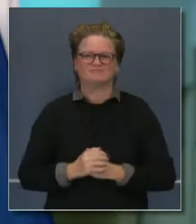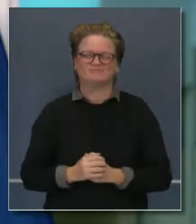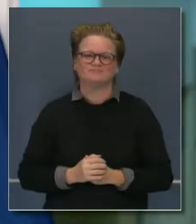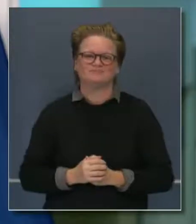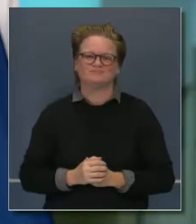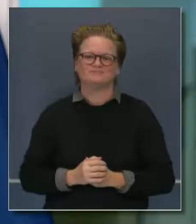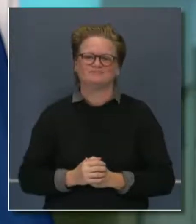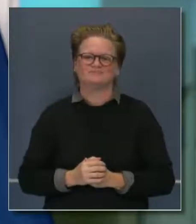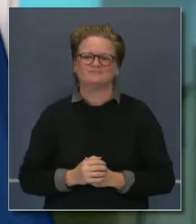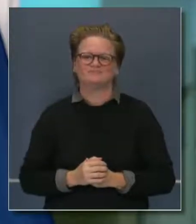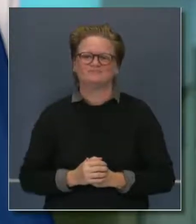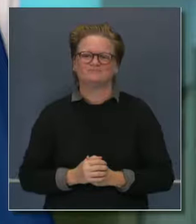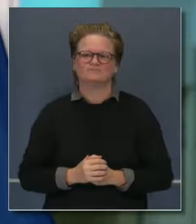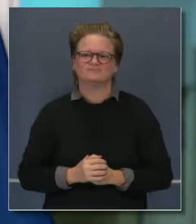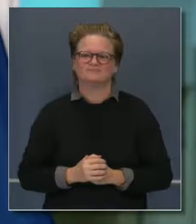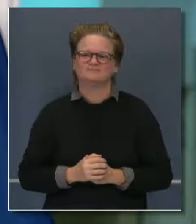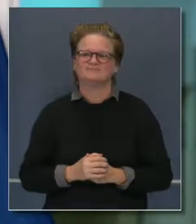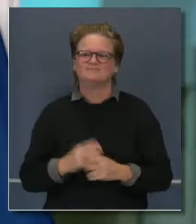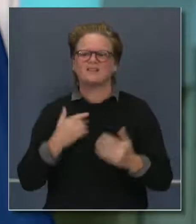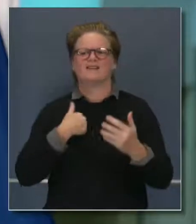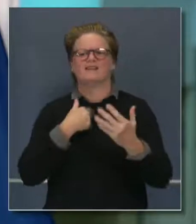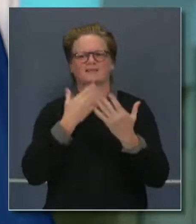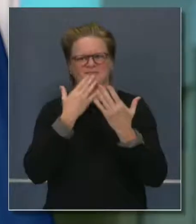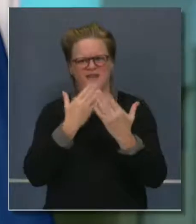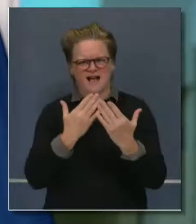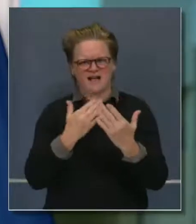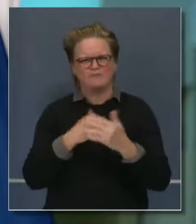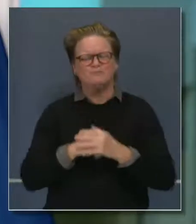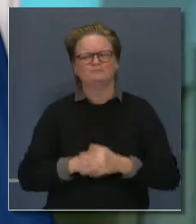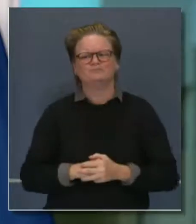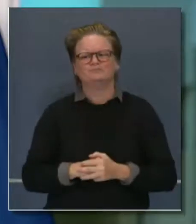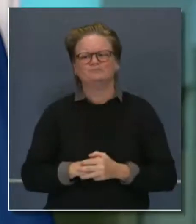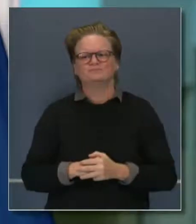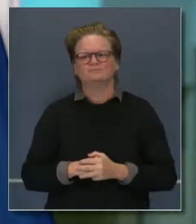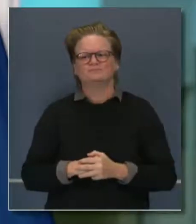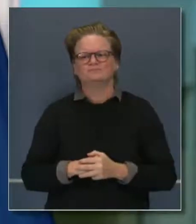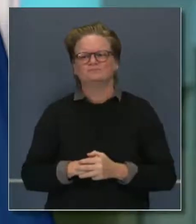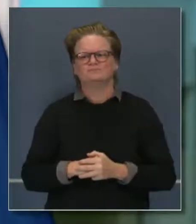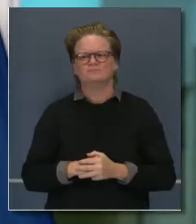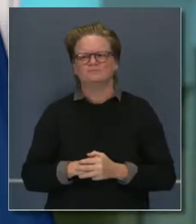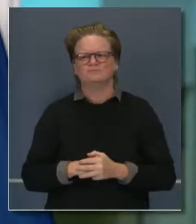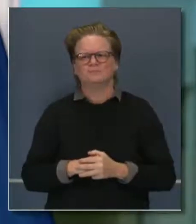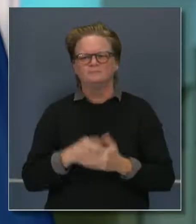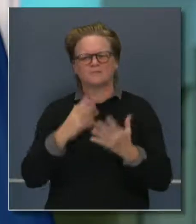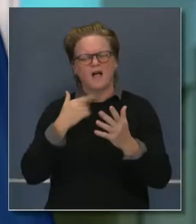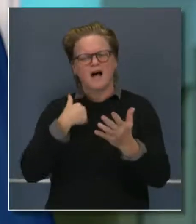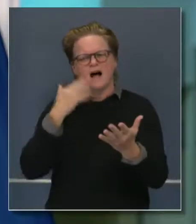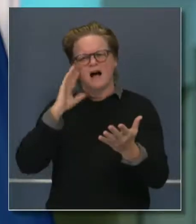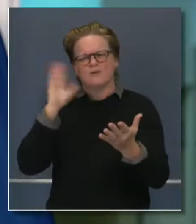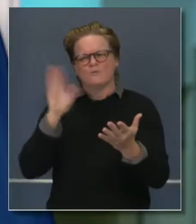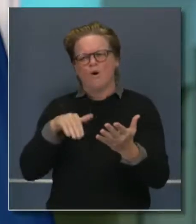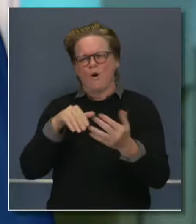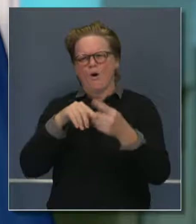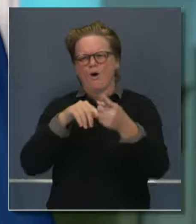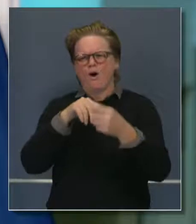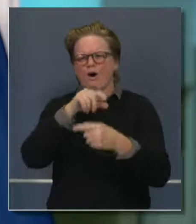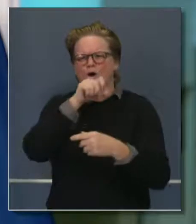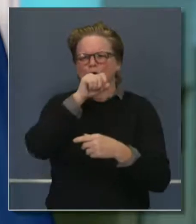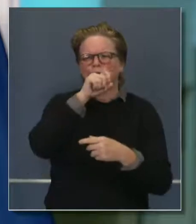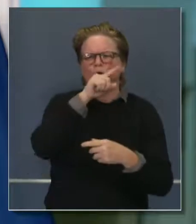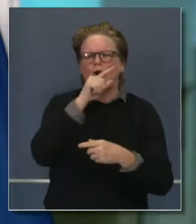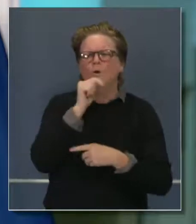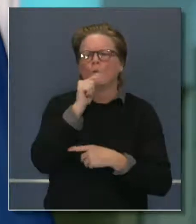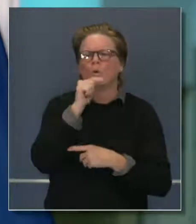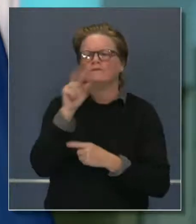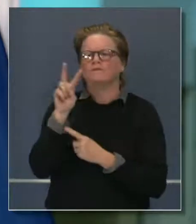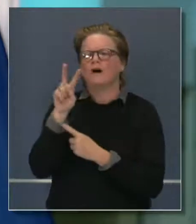Hey, Governor, thanks for taking my question. I know you're not going to tell us who you're considering to fill Vice President-elect Harris's Senate seat, but I was hoping you could give us